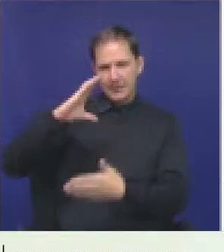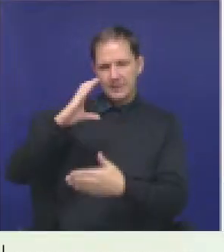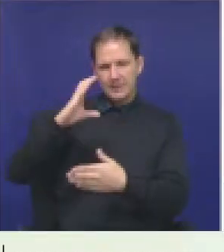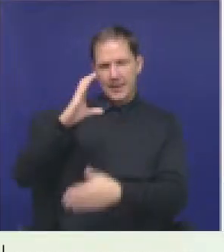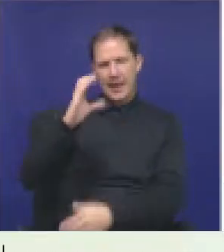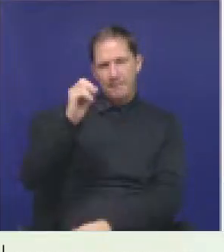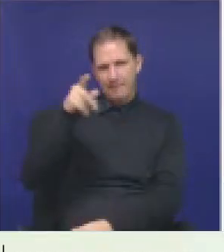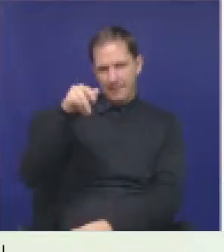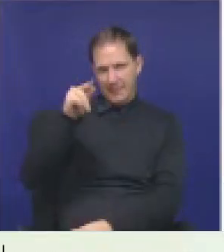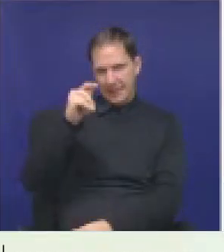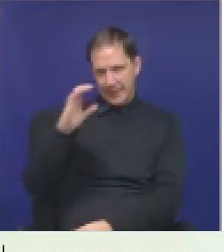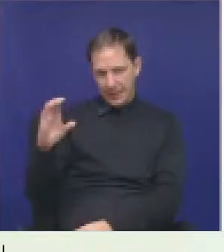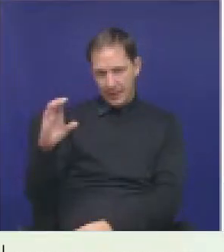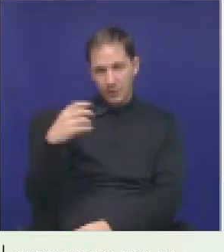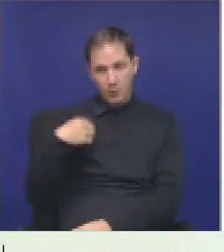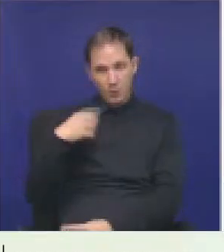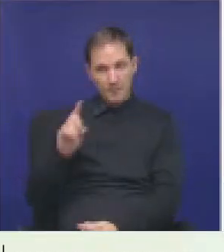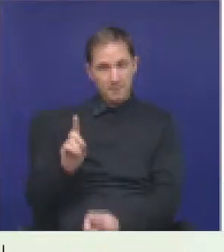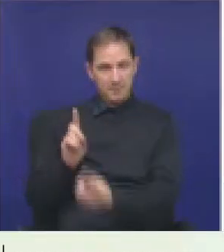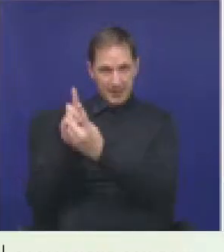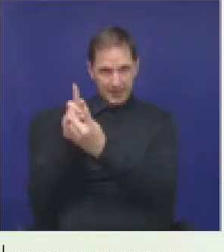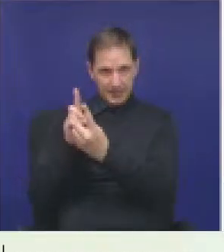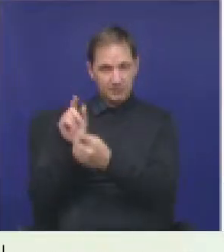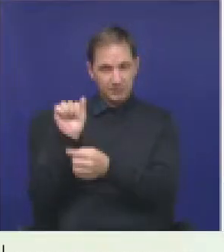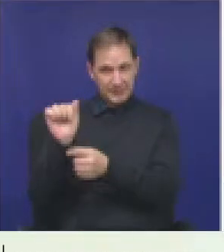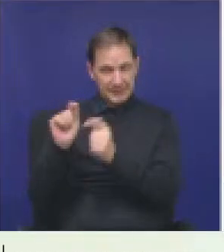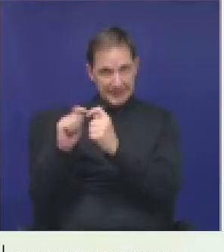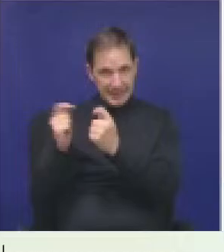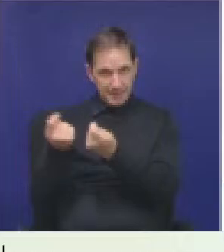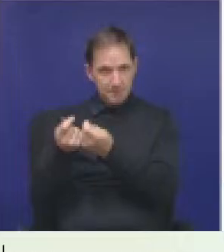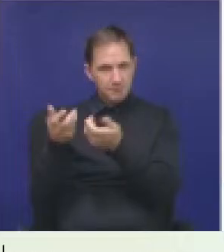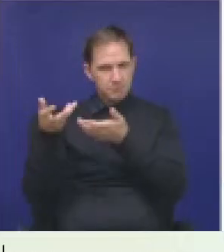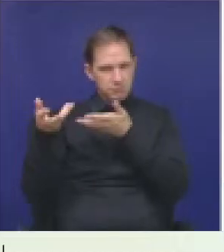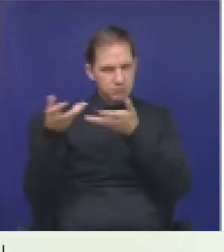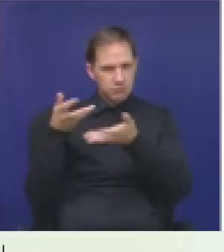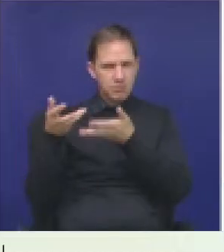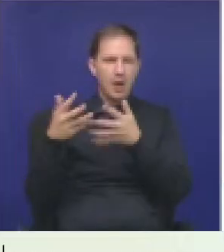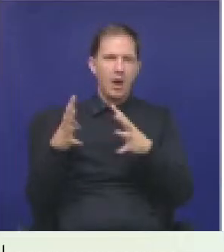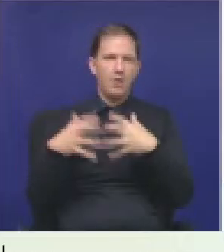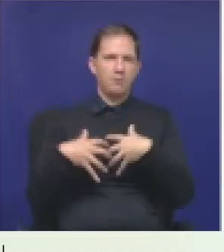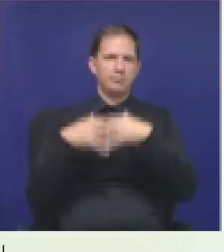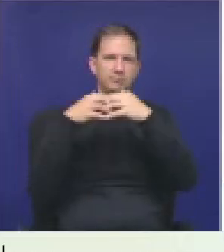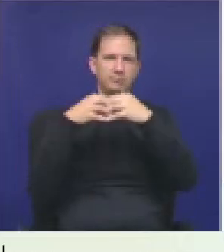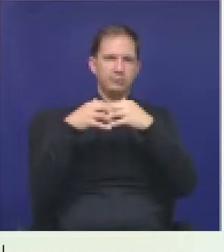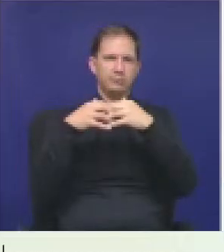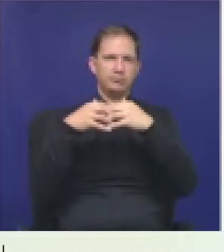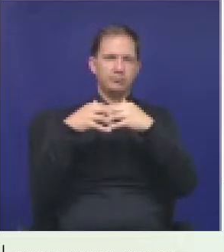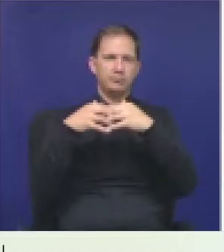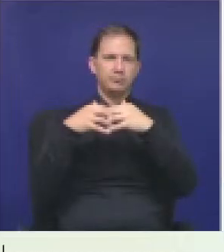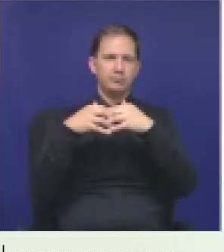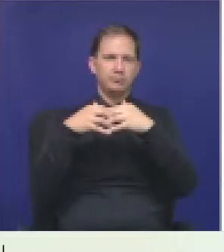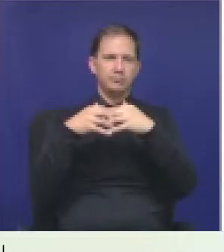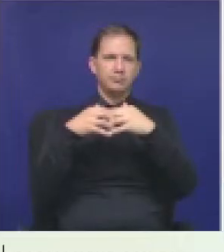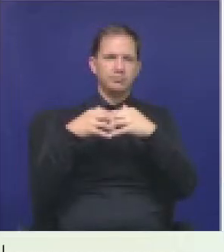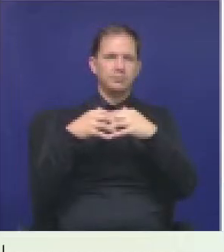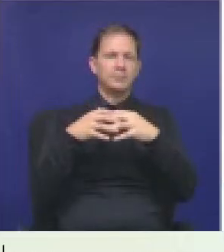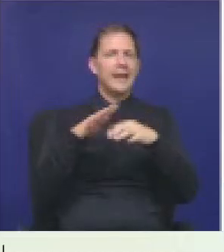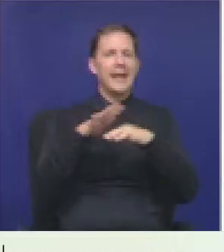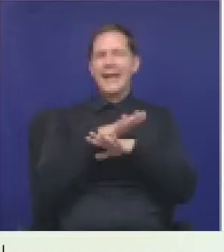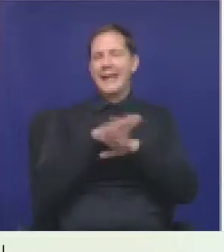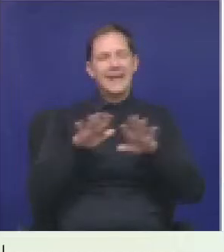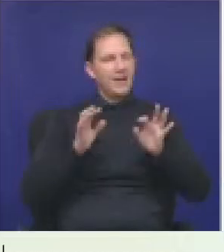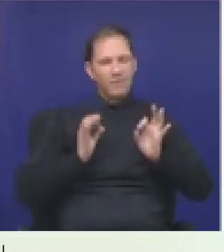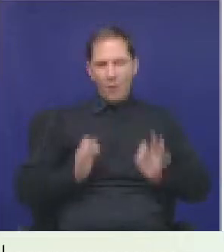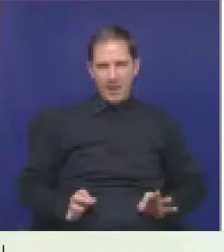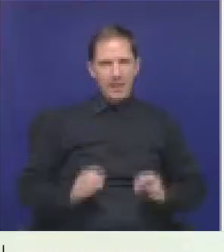of the short-term insurance company to discuss how we support creating an informal business register.